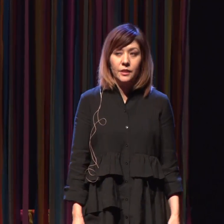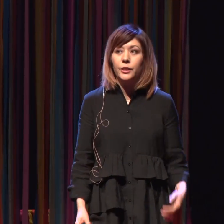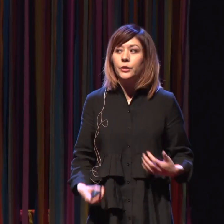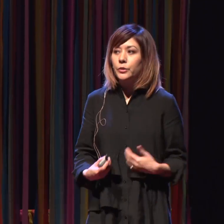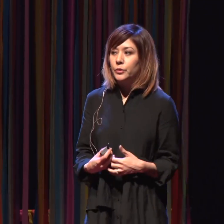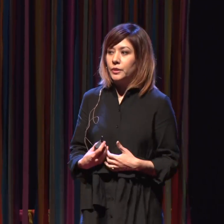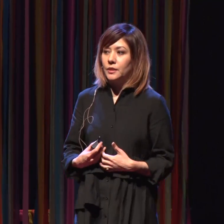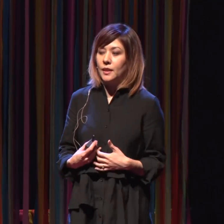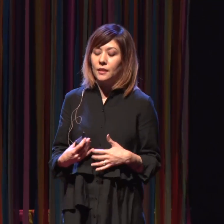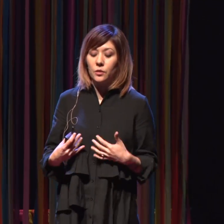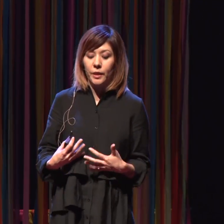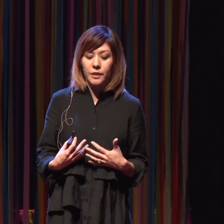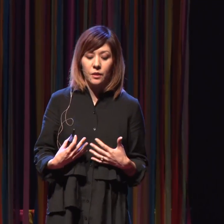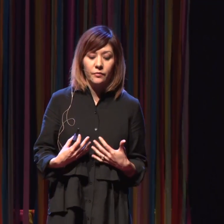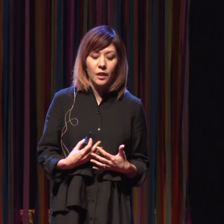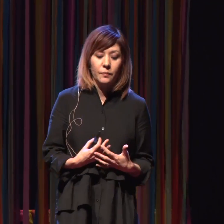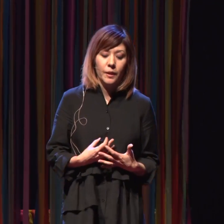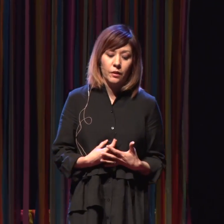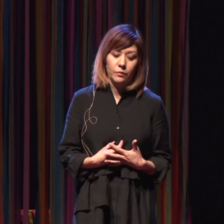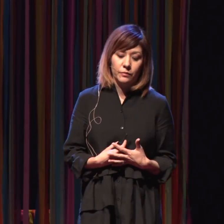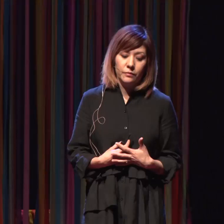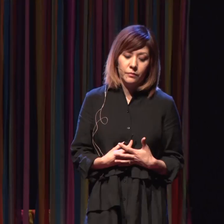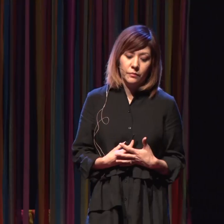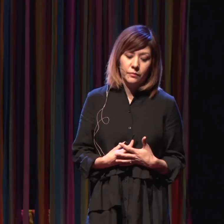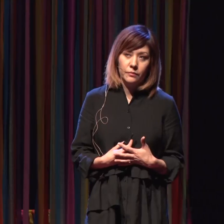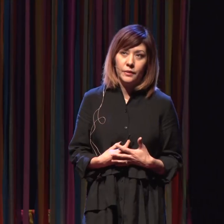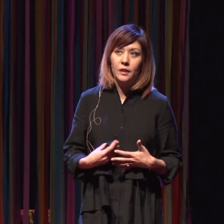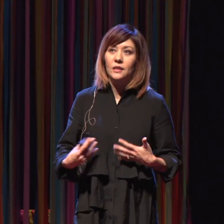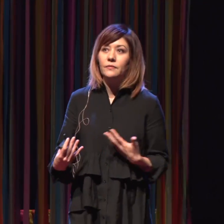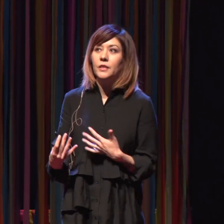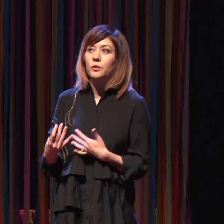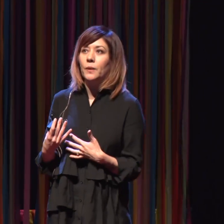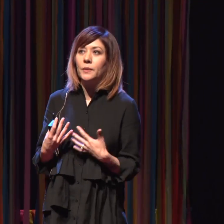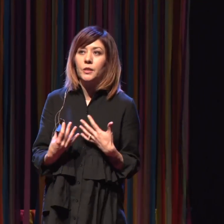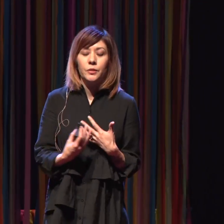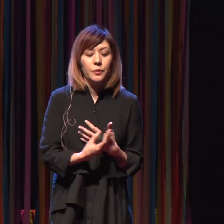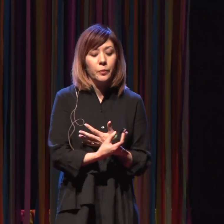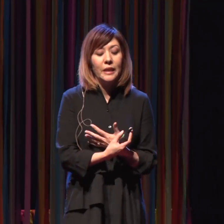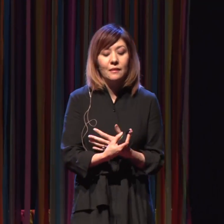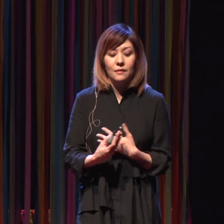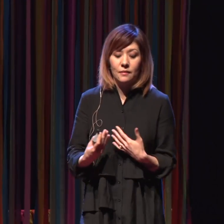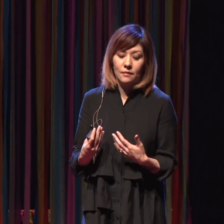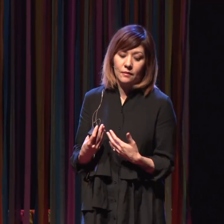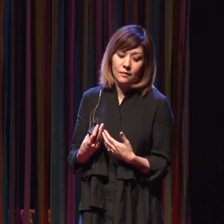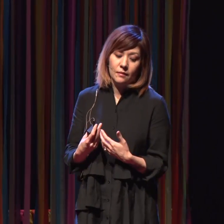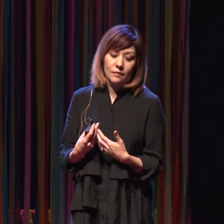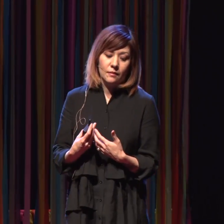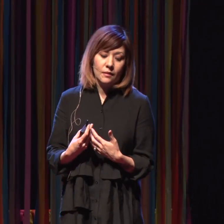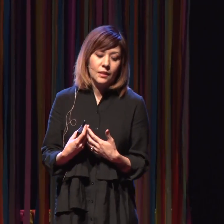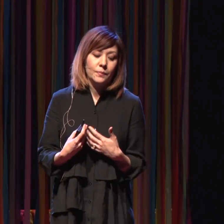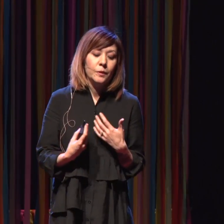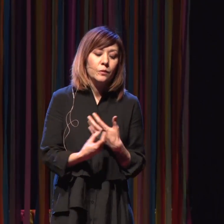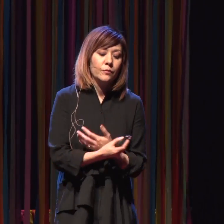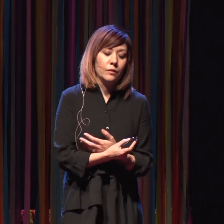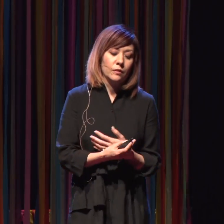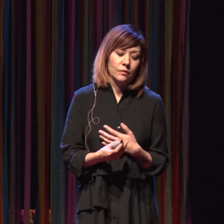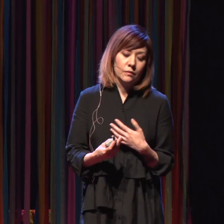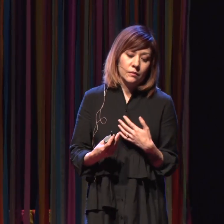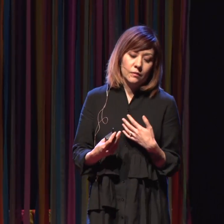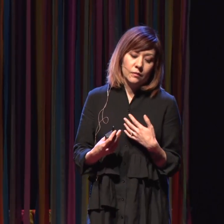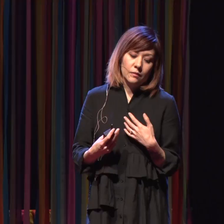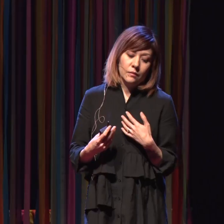It is huge, and its wings are enveloping you. They are lifting you up into their wings. It is